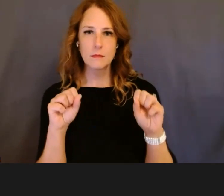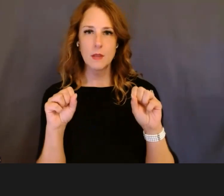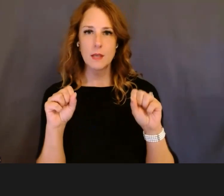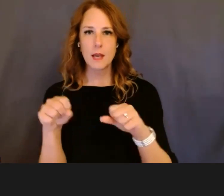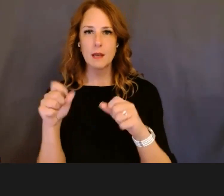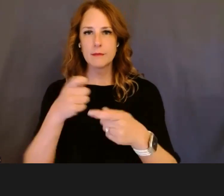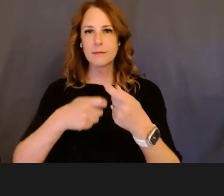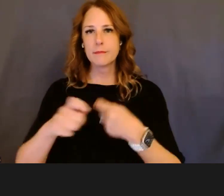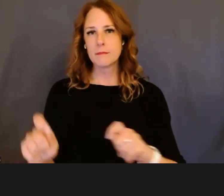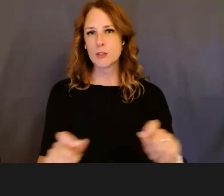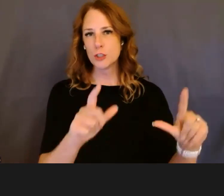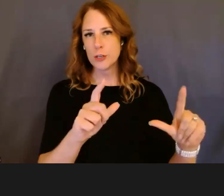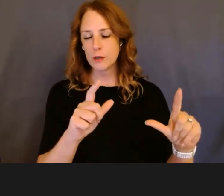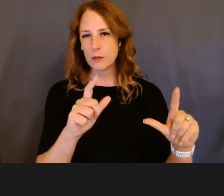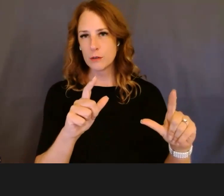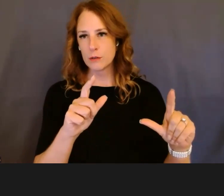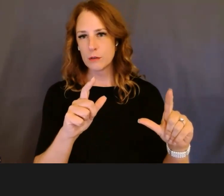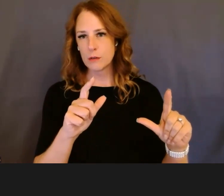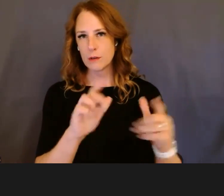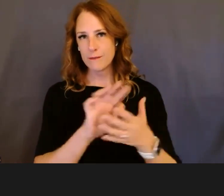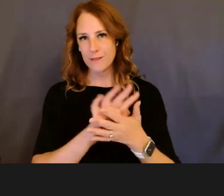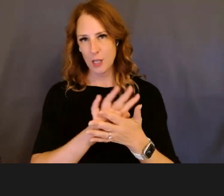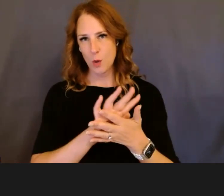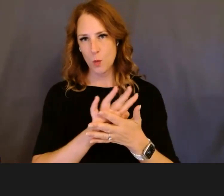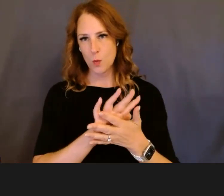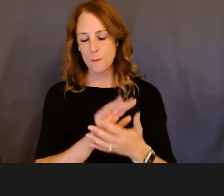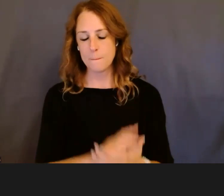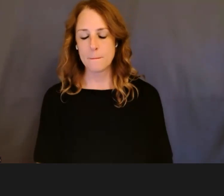share the video.